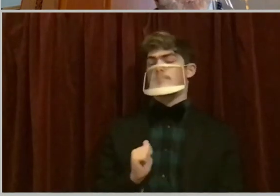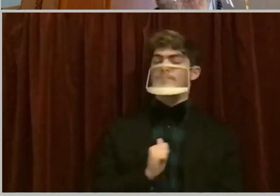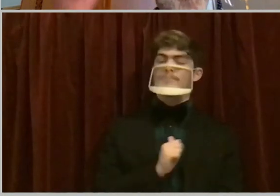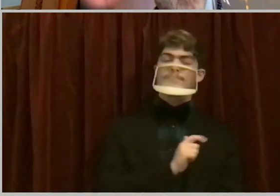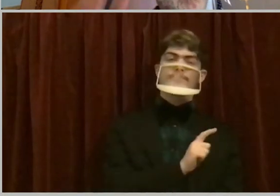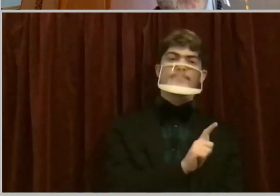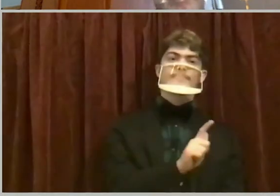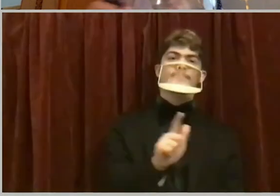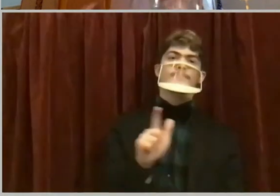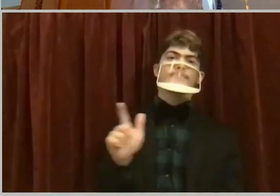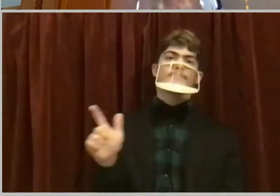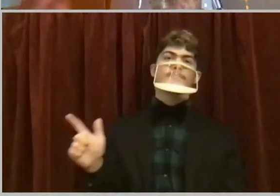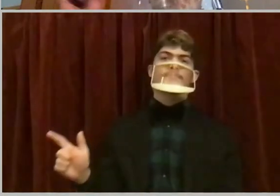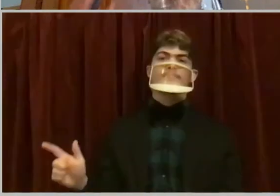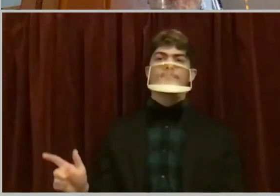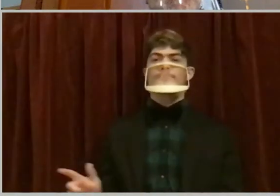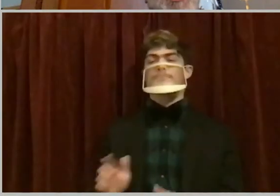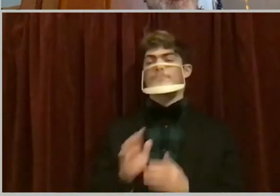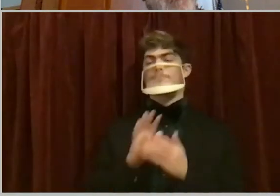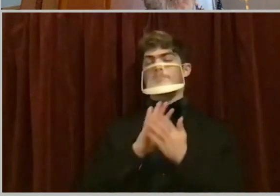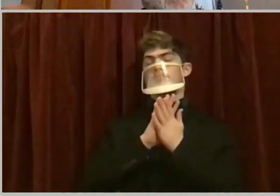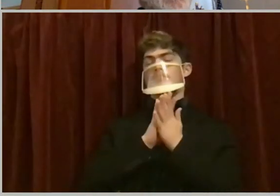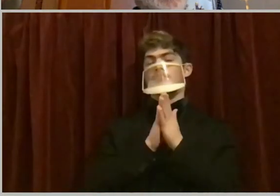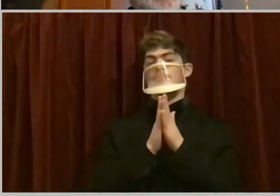night, all is